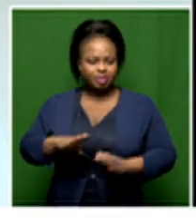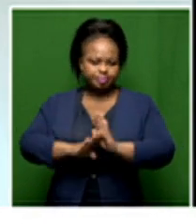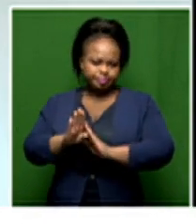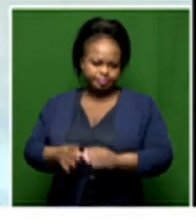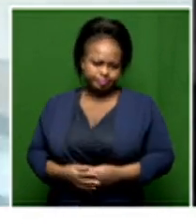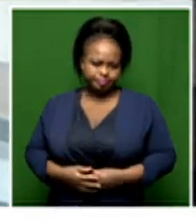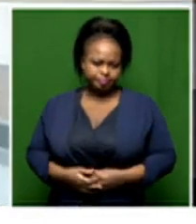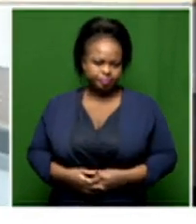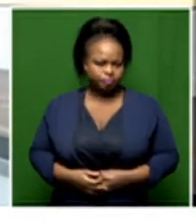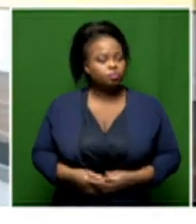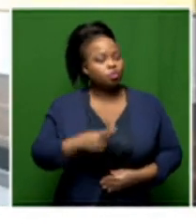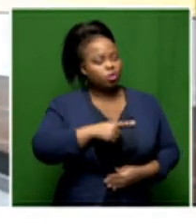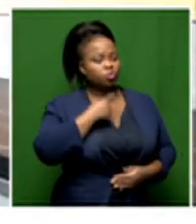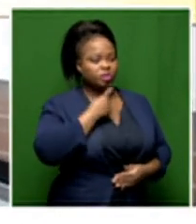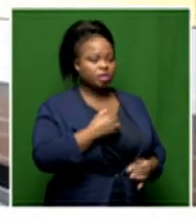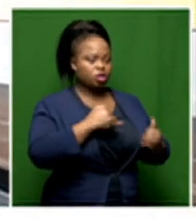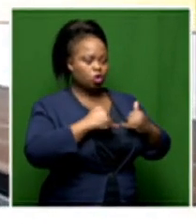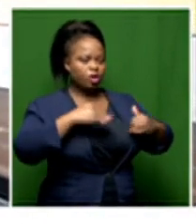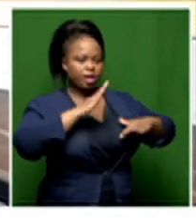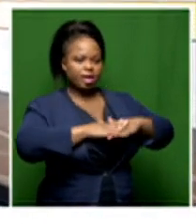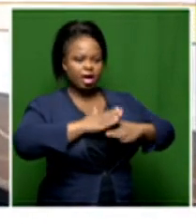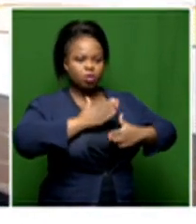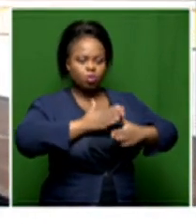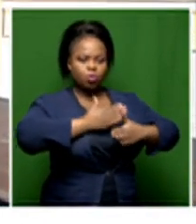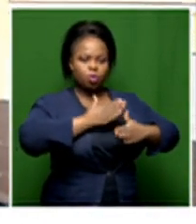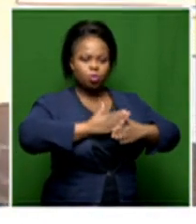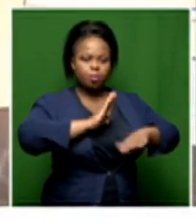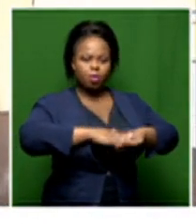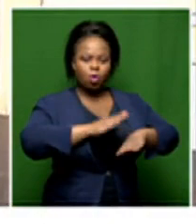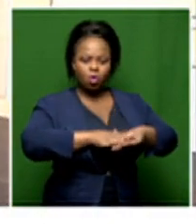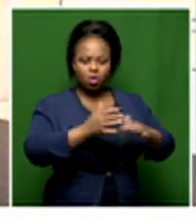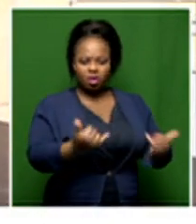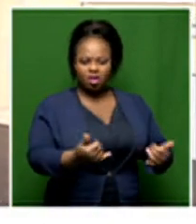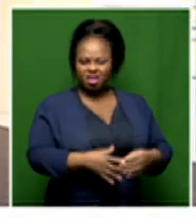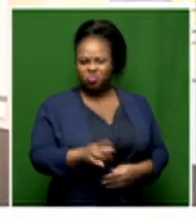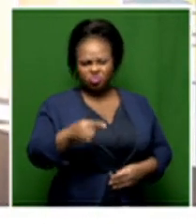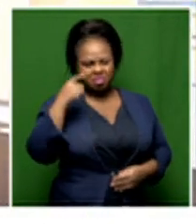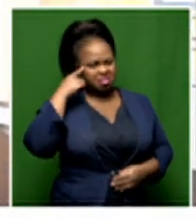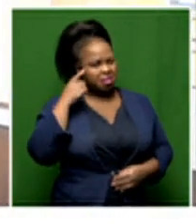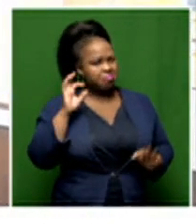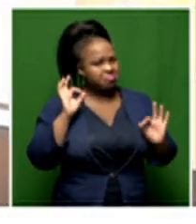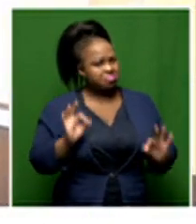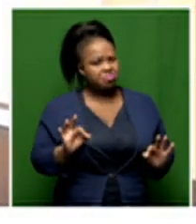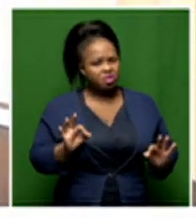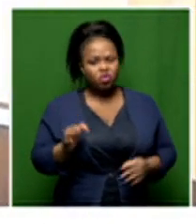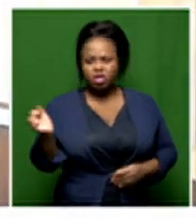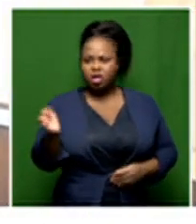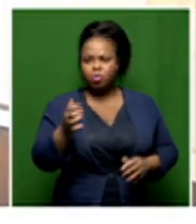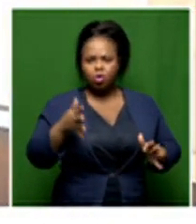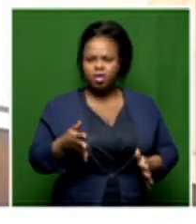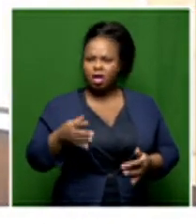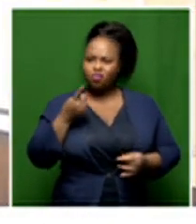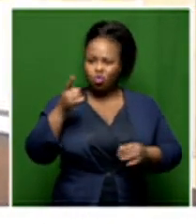So, as you say, hybrid working models have become commonplace. But how practical is it for employers